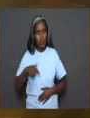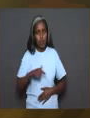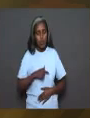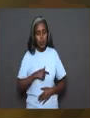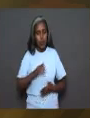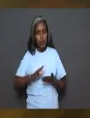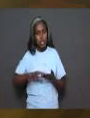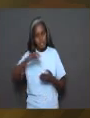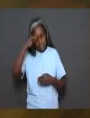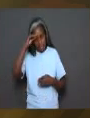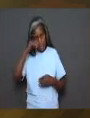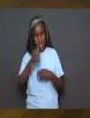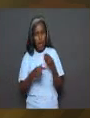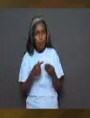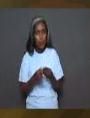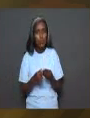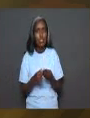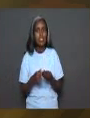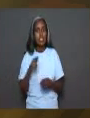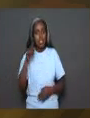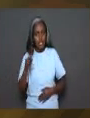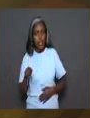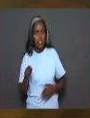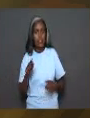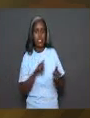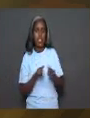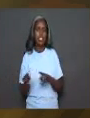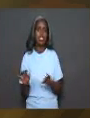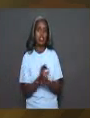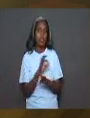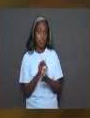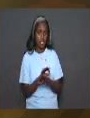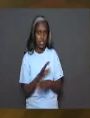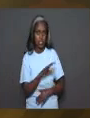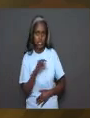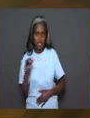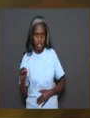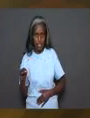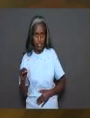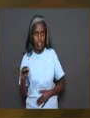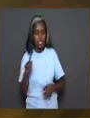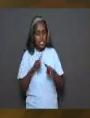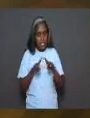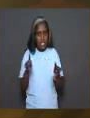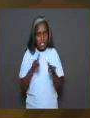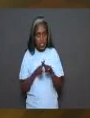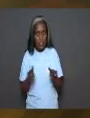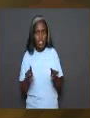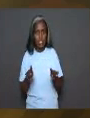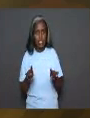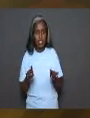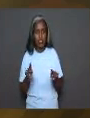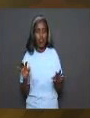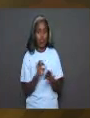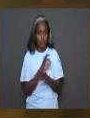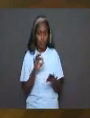will learn about derivatives as functions and the differentiation